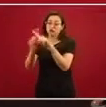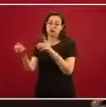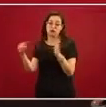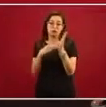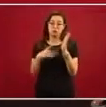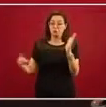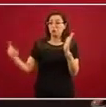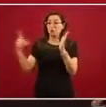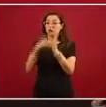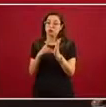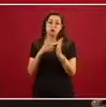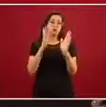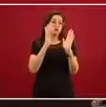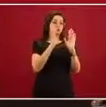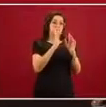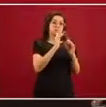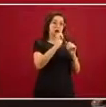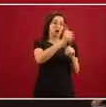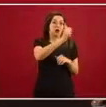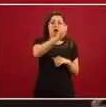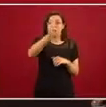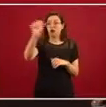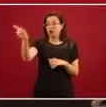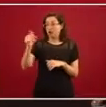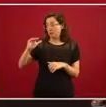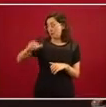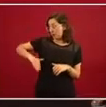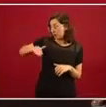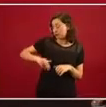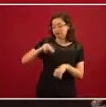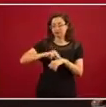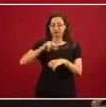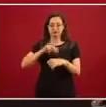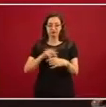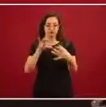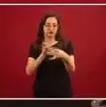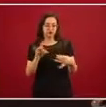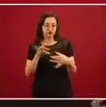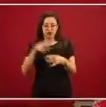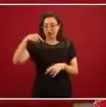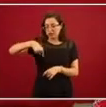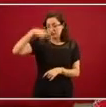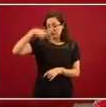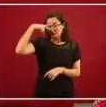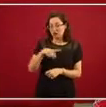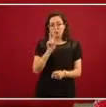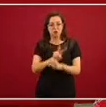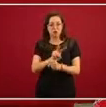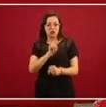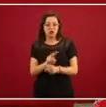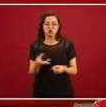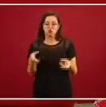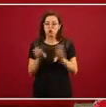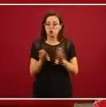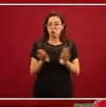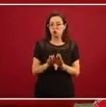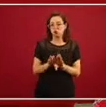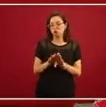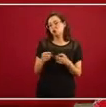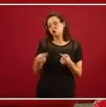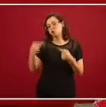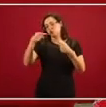different methods. We have explained several times. Dr. Alomia just explained how epidemiological